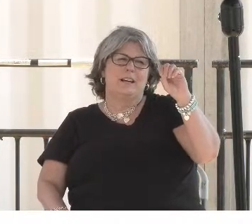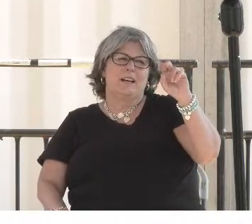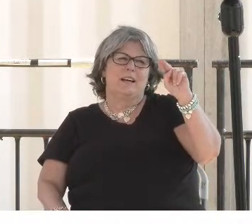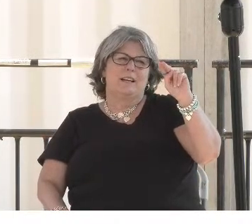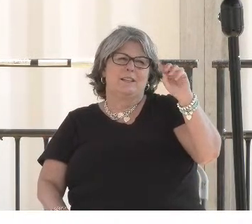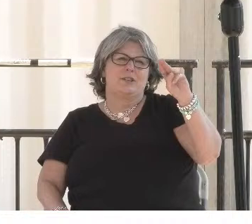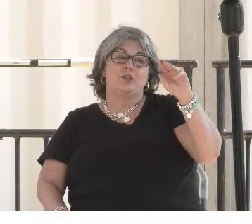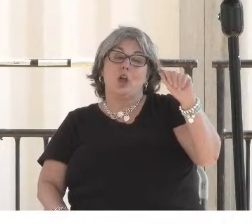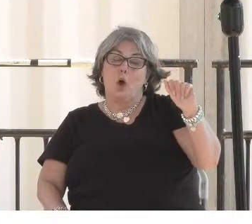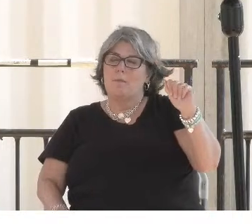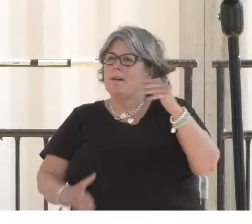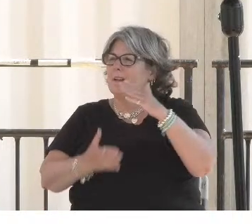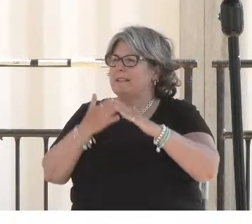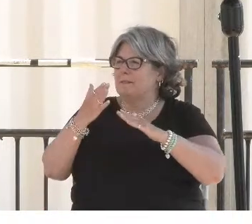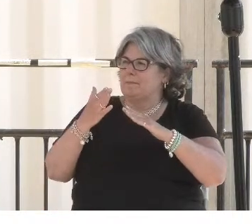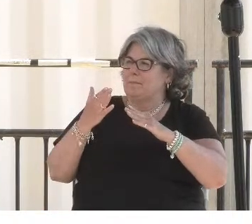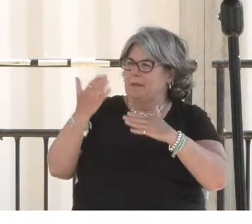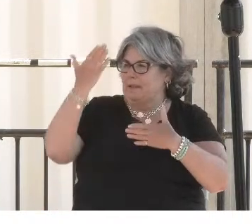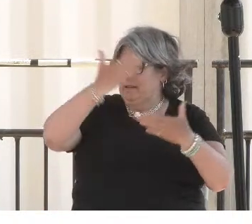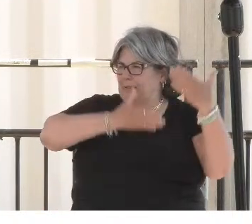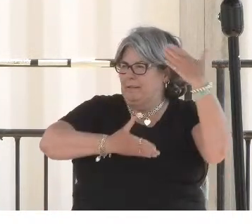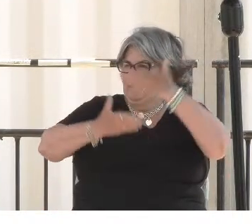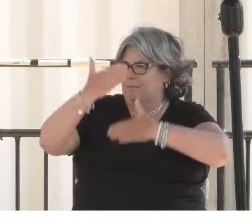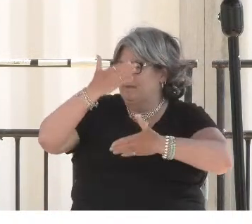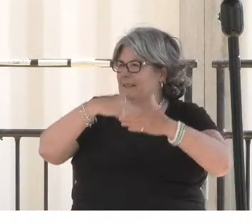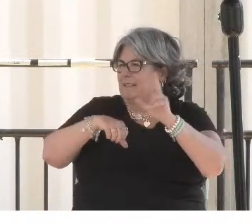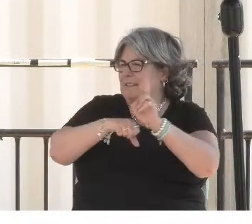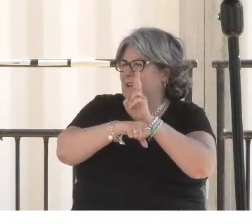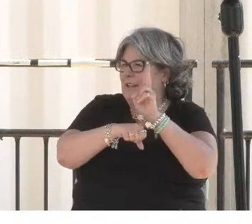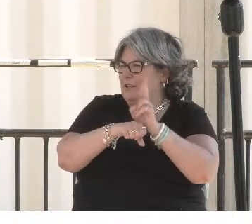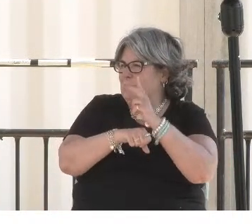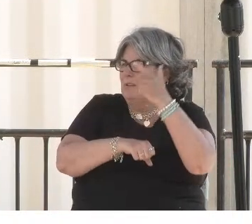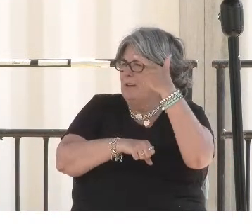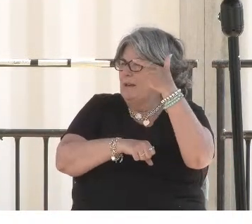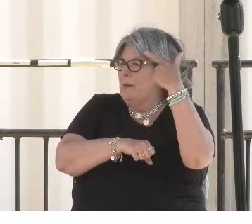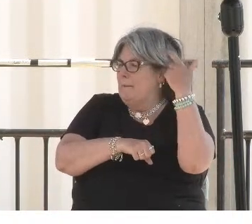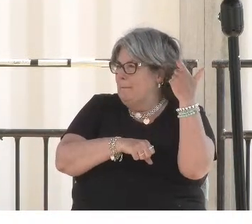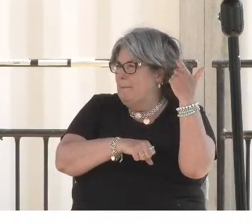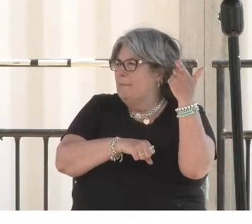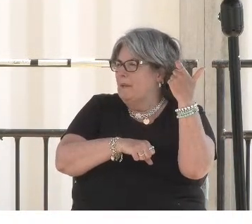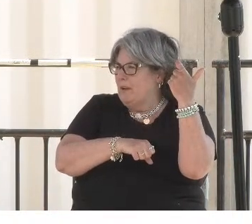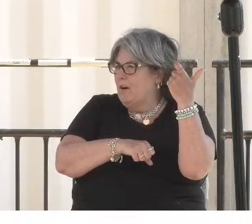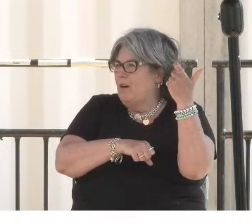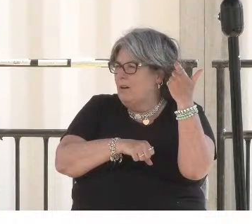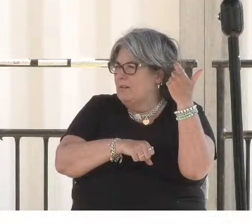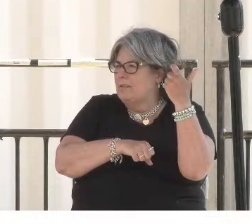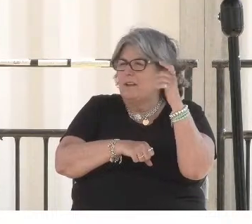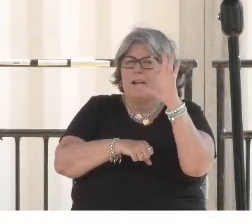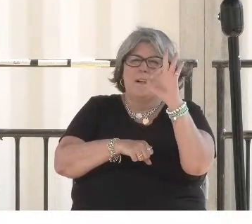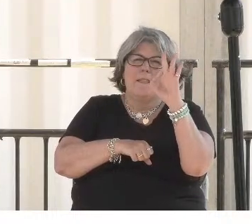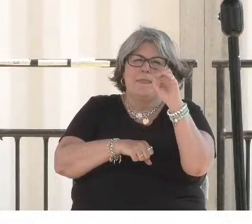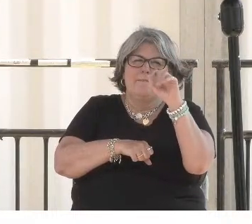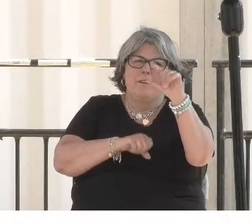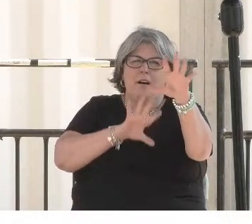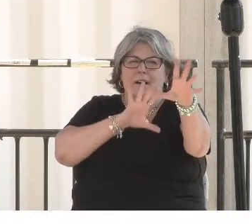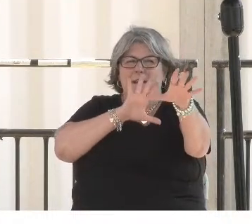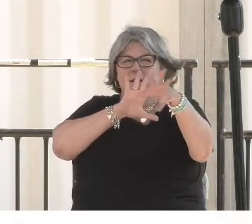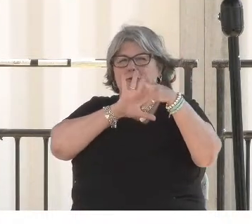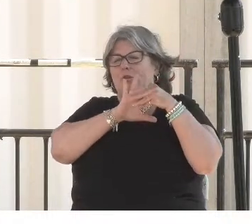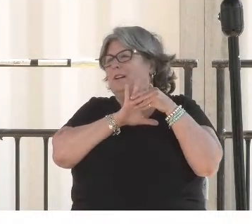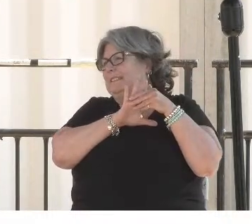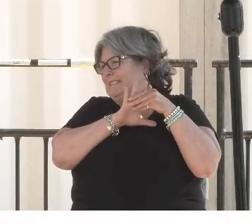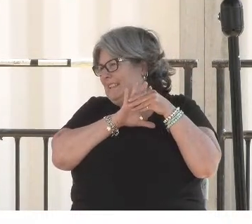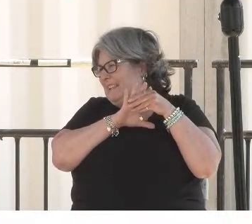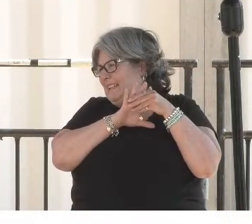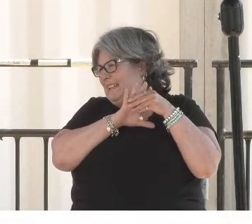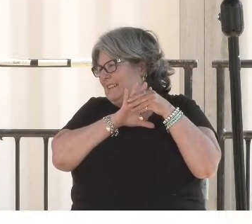farming is something that is being missed big time because it does draw the fog in. It's the